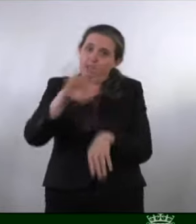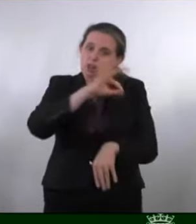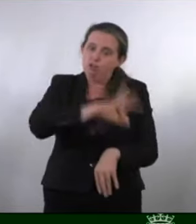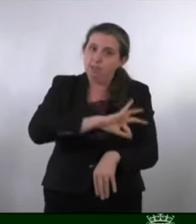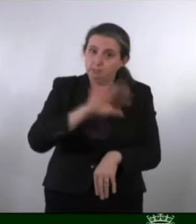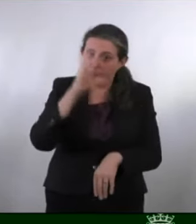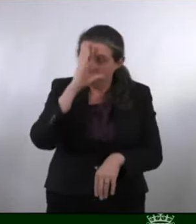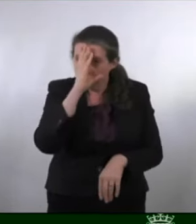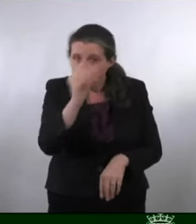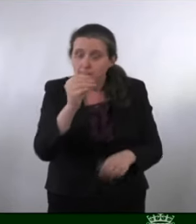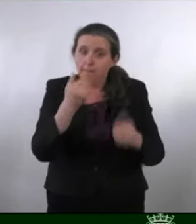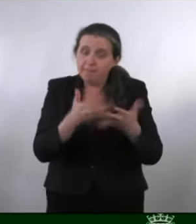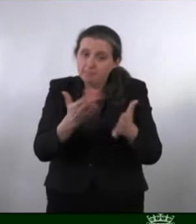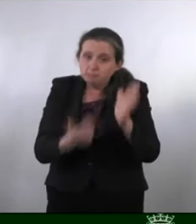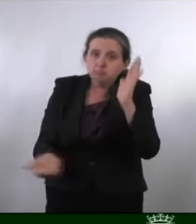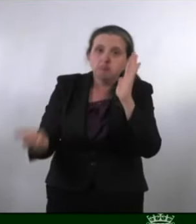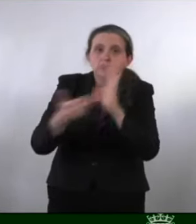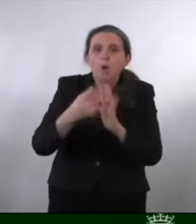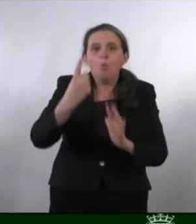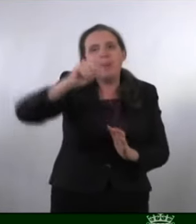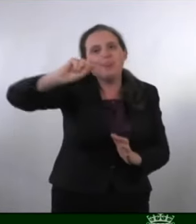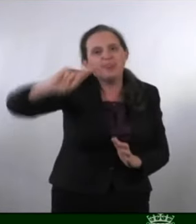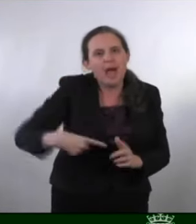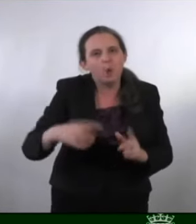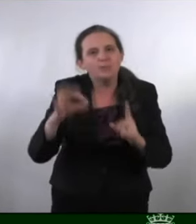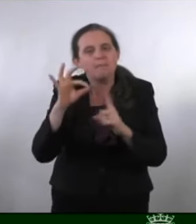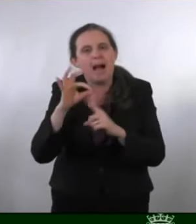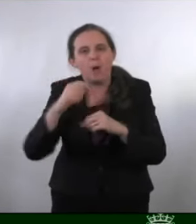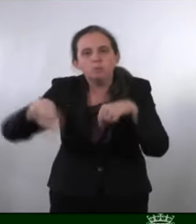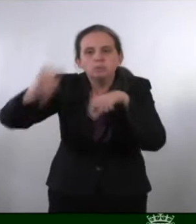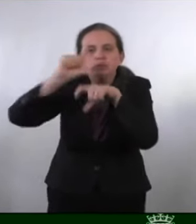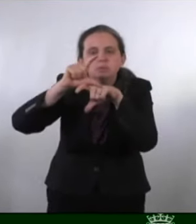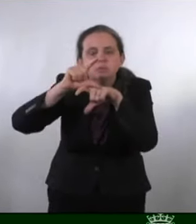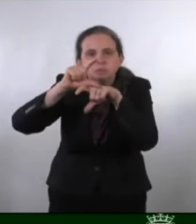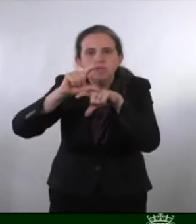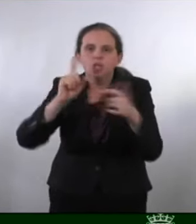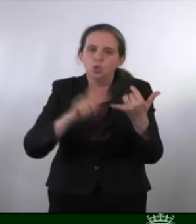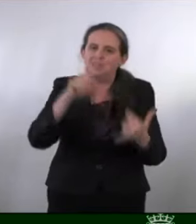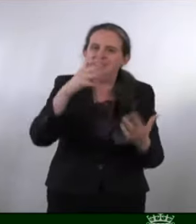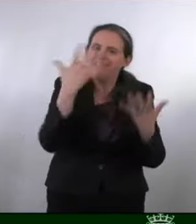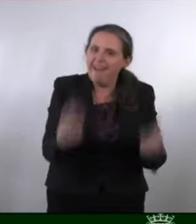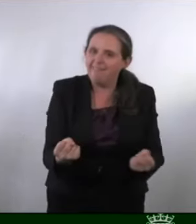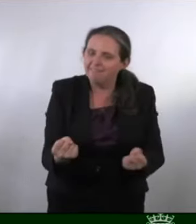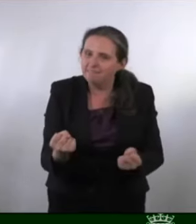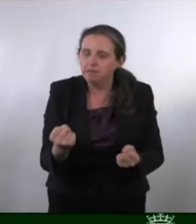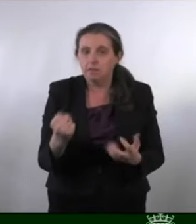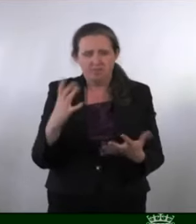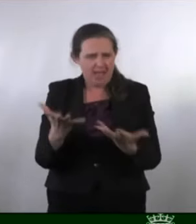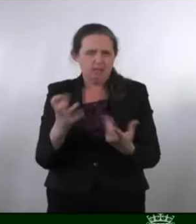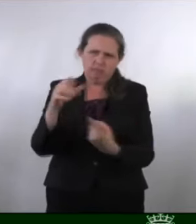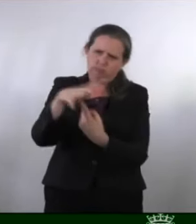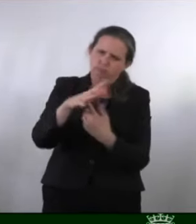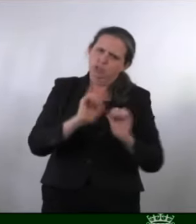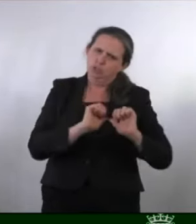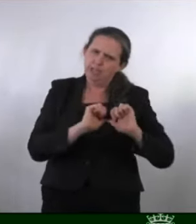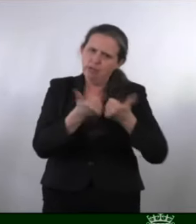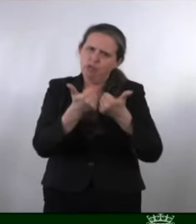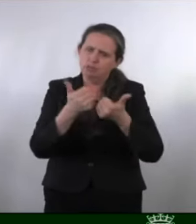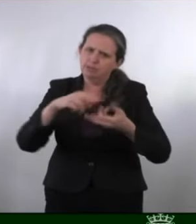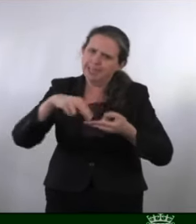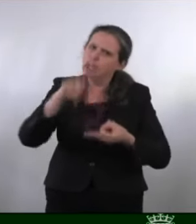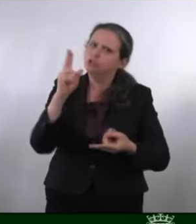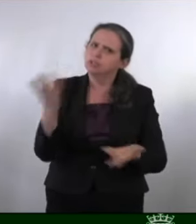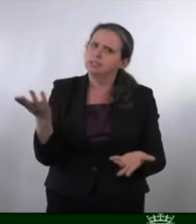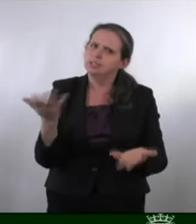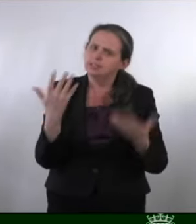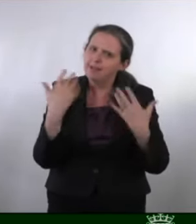£1,000 for those in receipt of universal credit. It is a very significant and generous increase, alongside